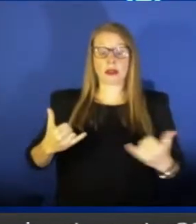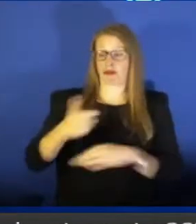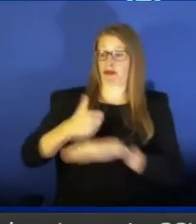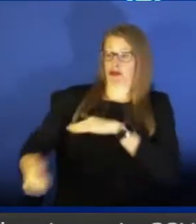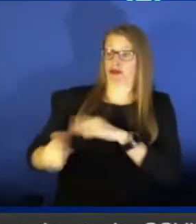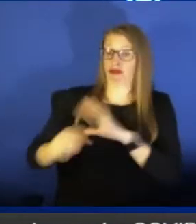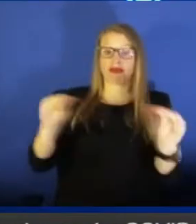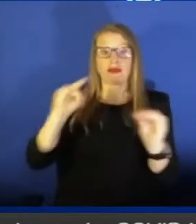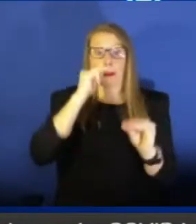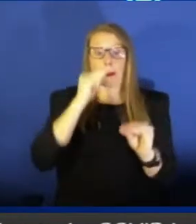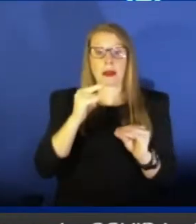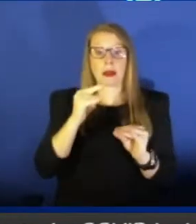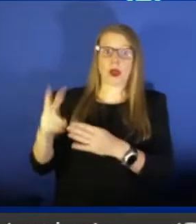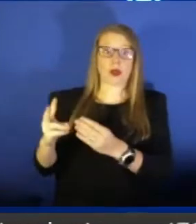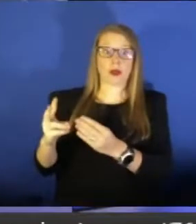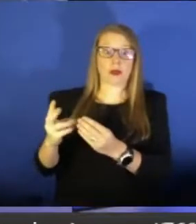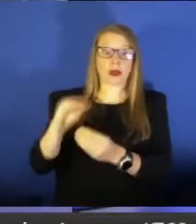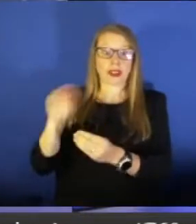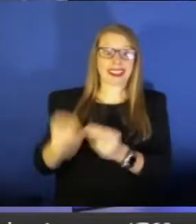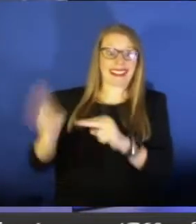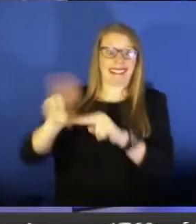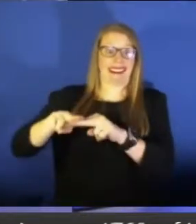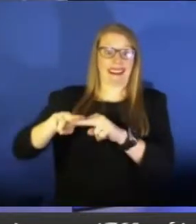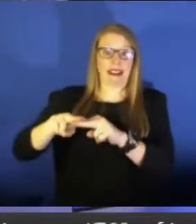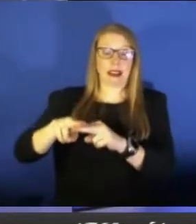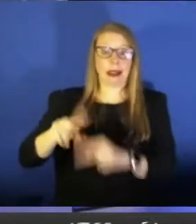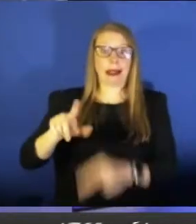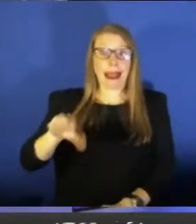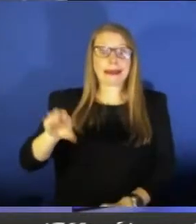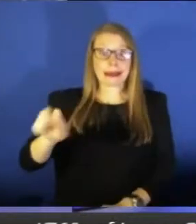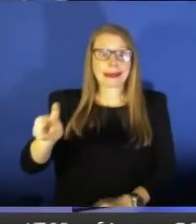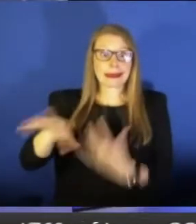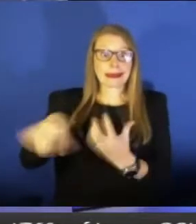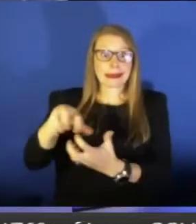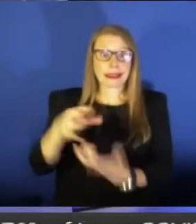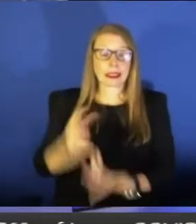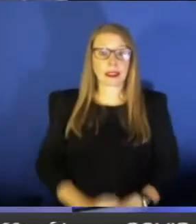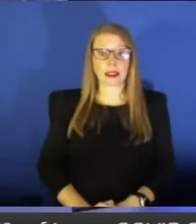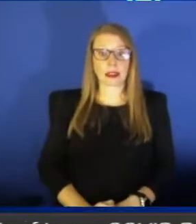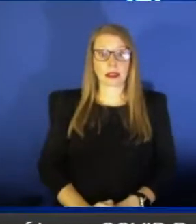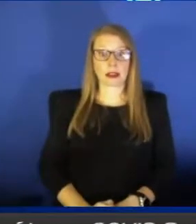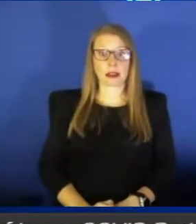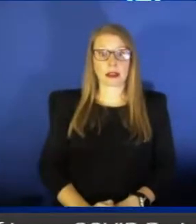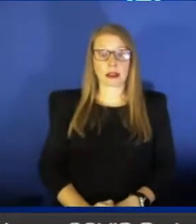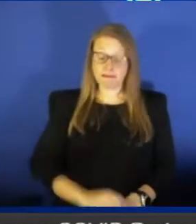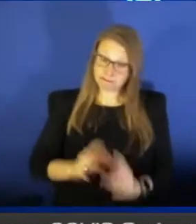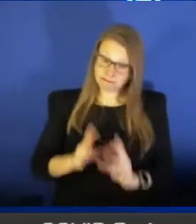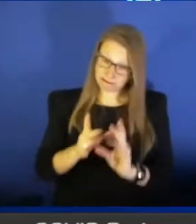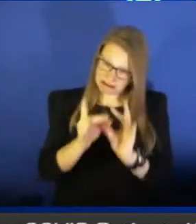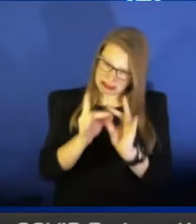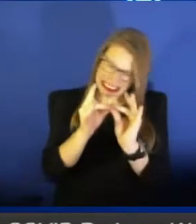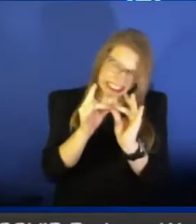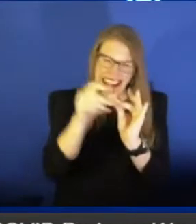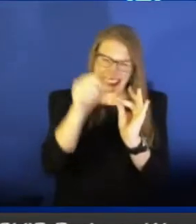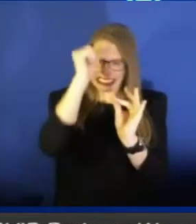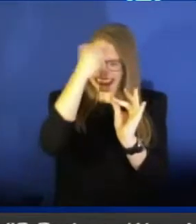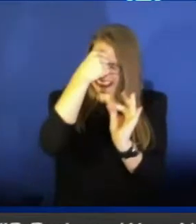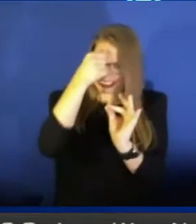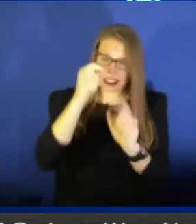we had 43 specific to illicit fentanyl that we suspected or that were called to us that were suspected. We jumped